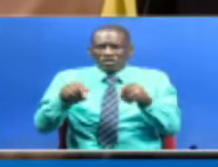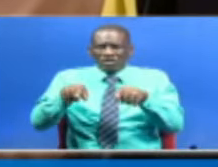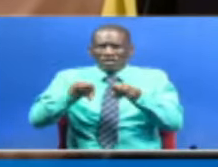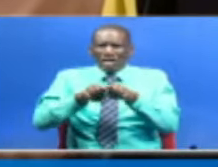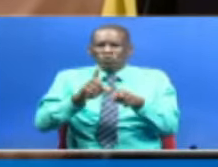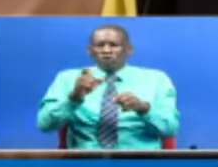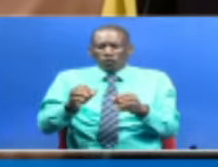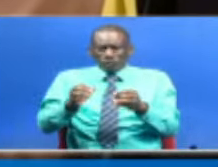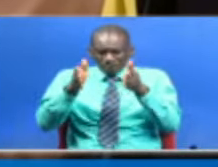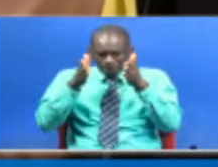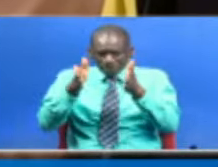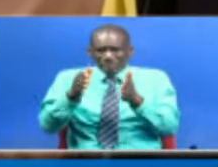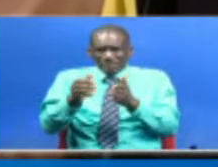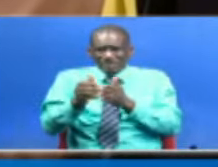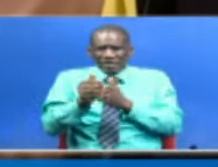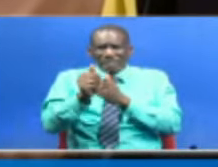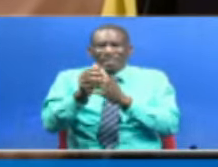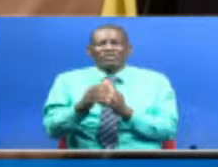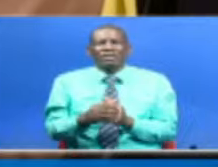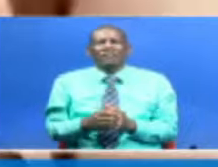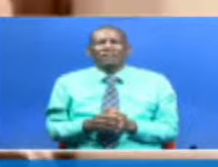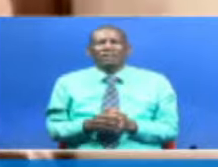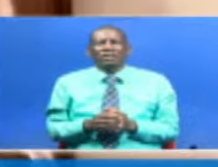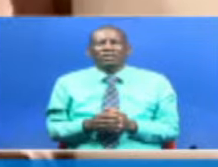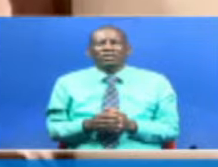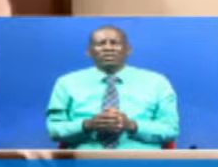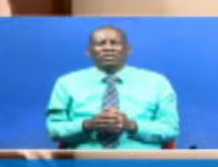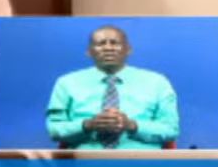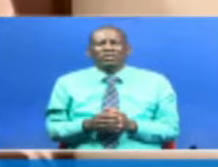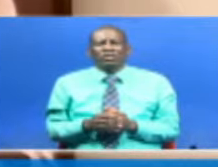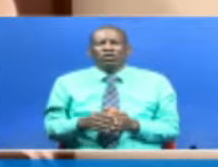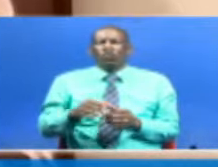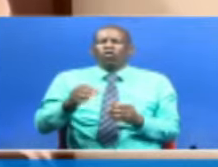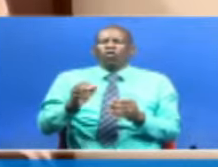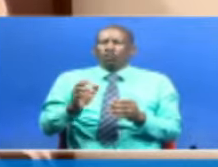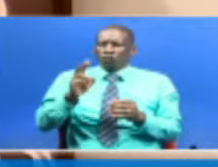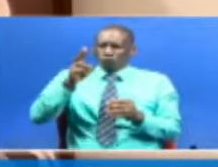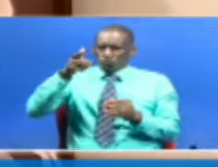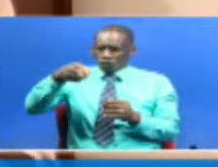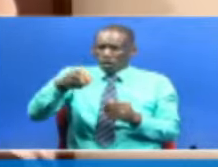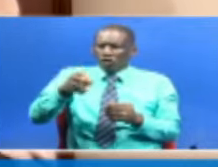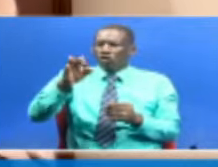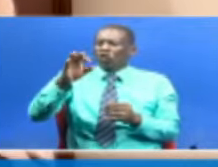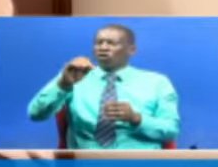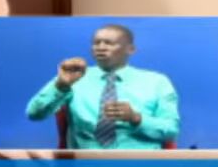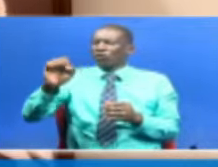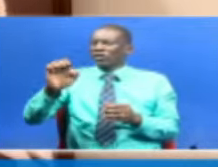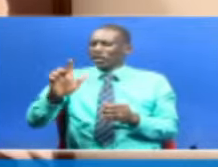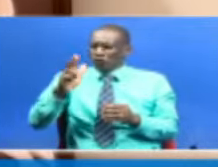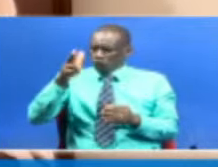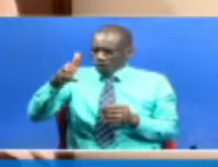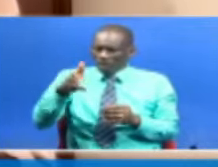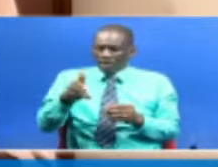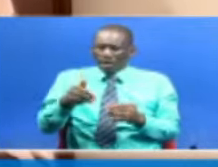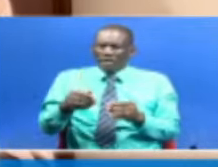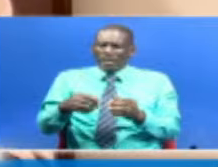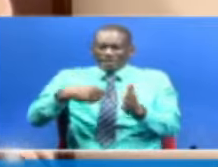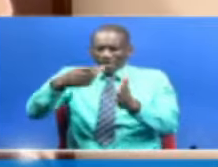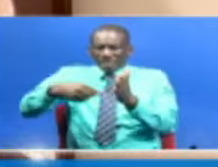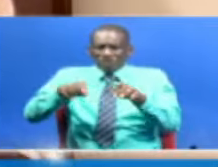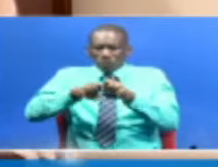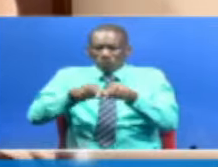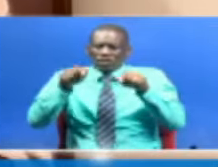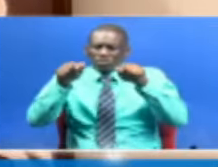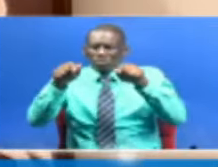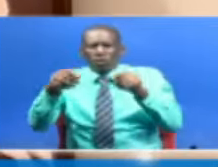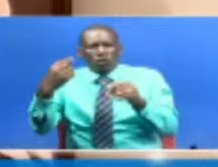key drivers, the fossil fuels, the extractives industry itself has also been accused